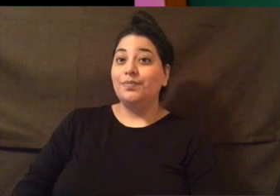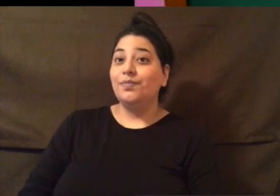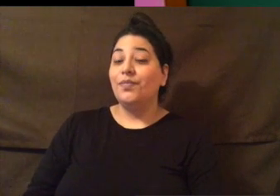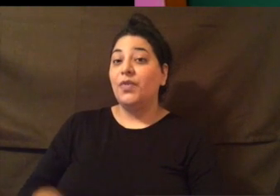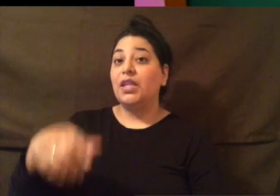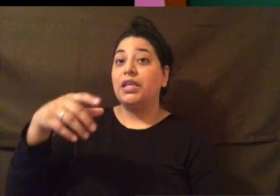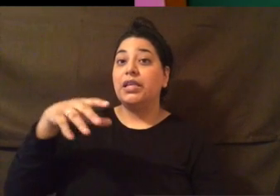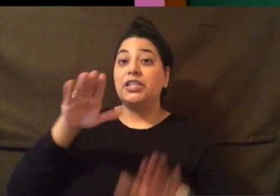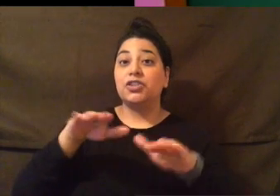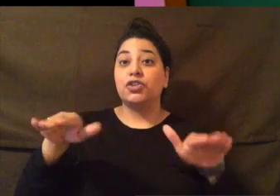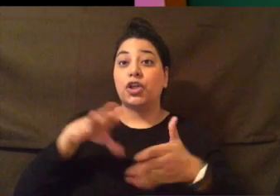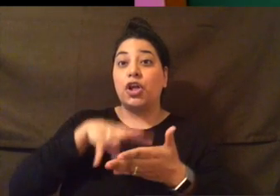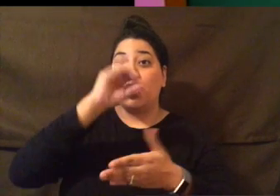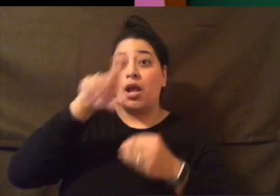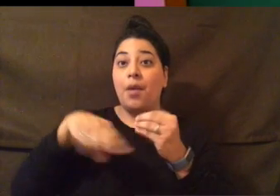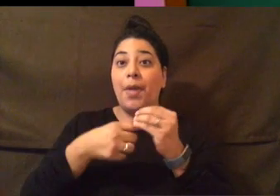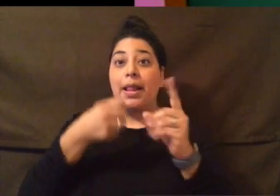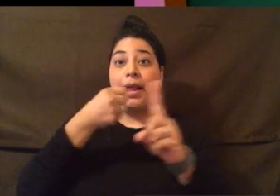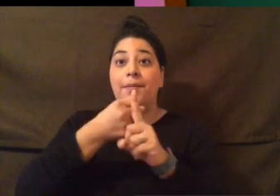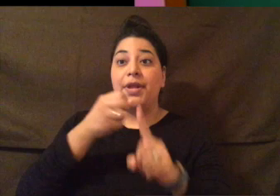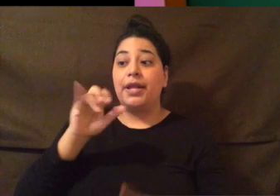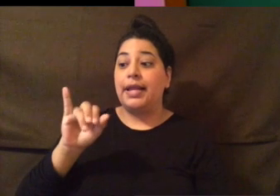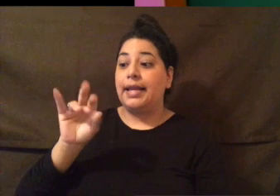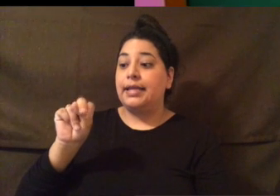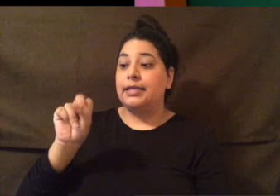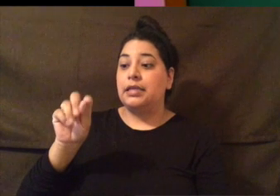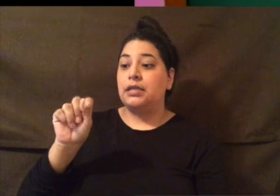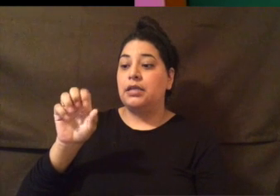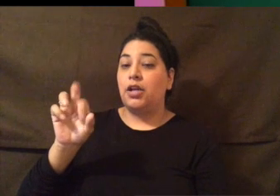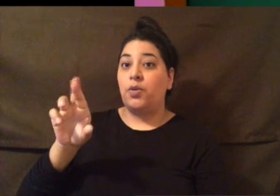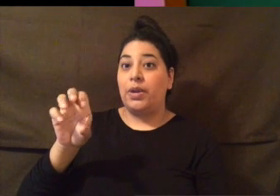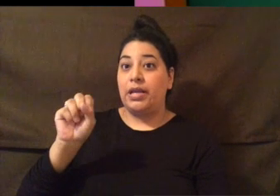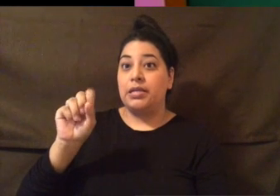this episode, the kids learn about the impact of interest.